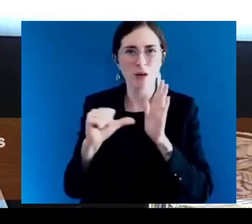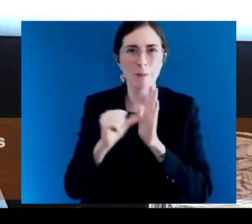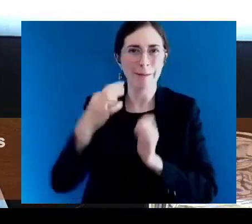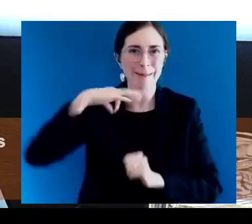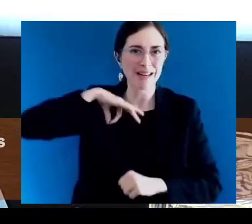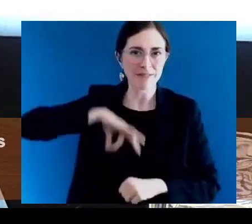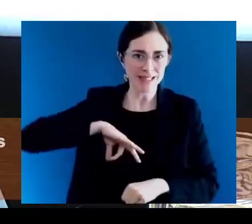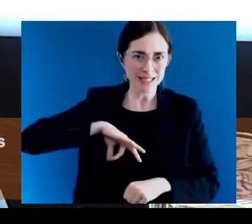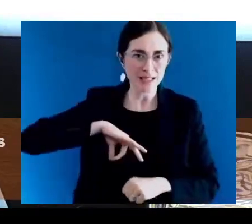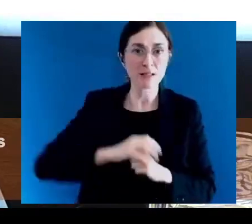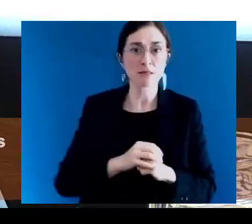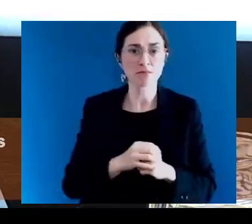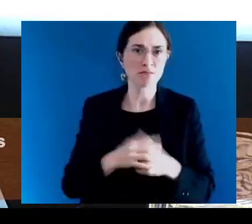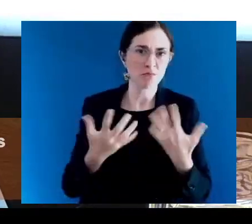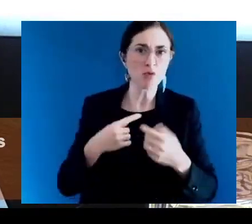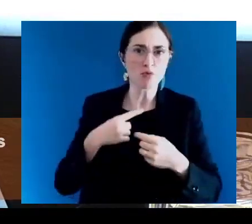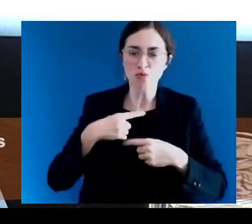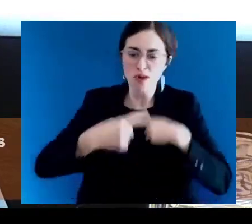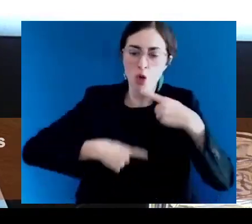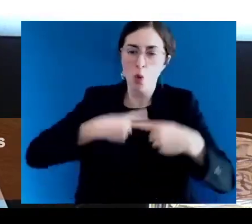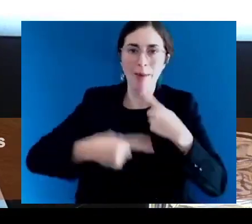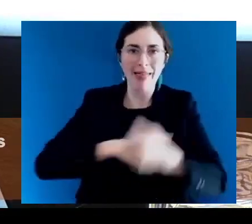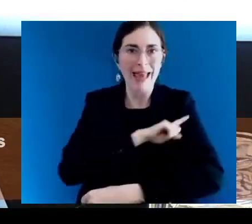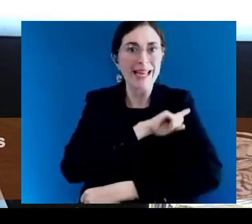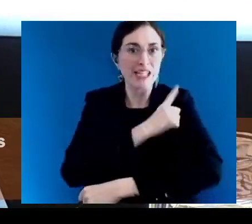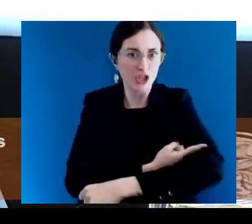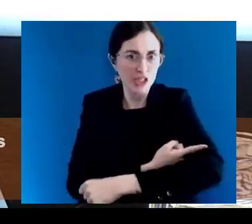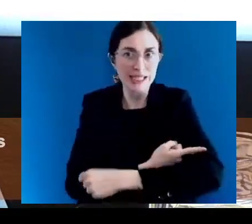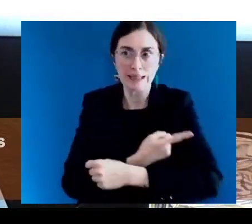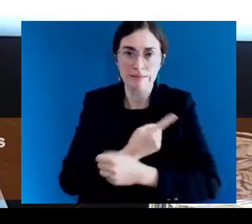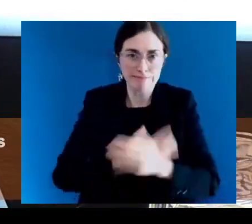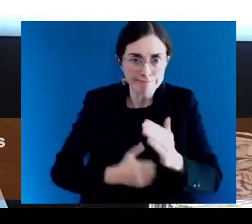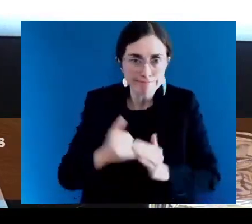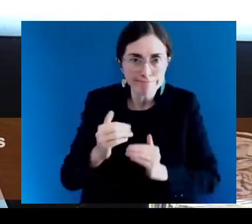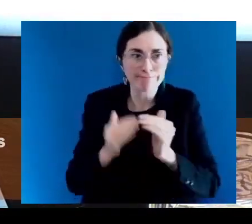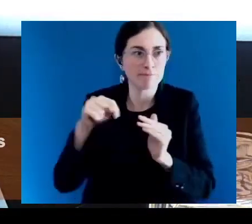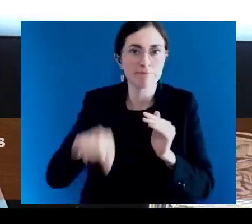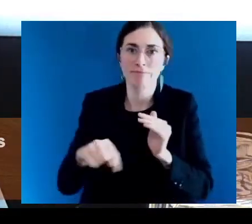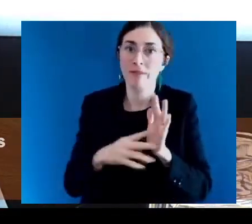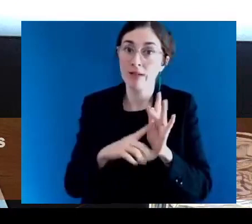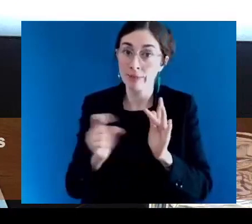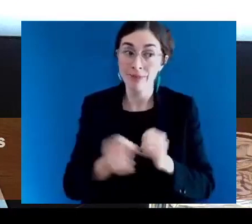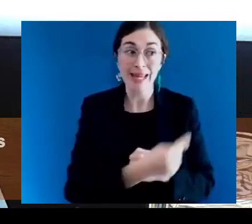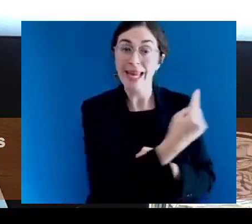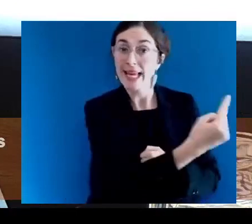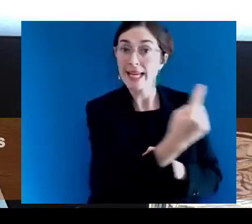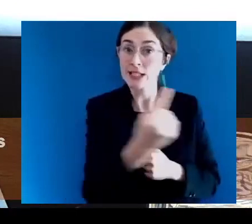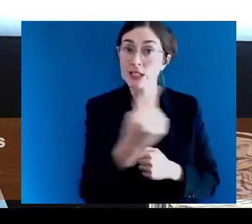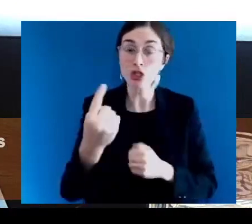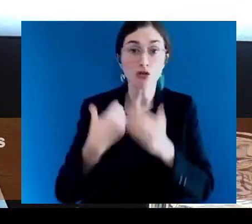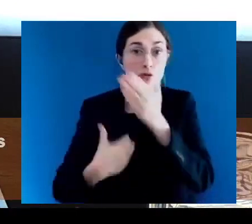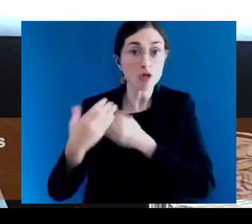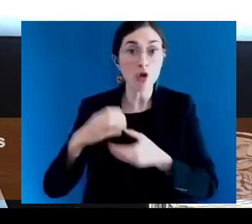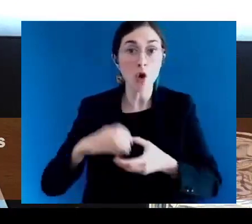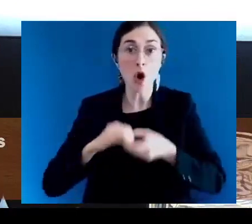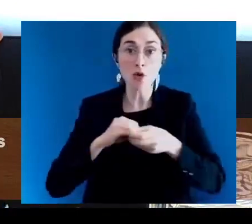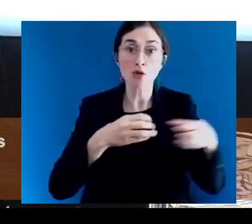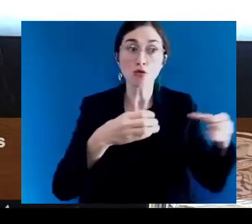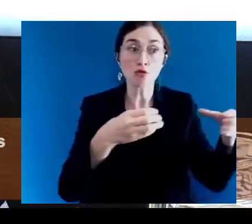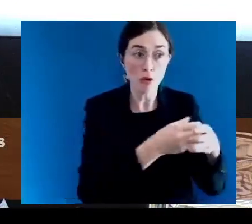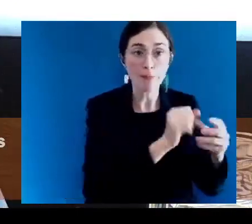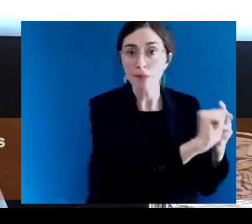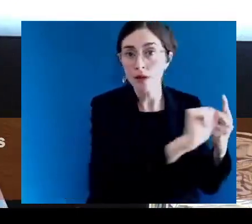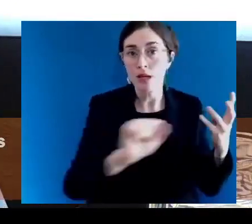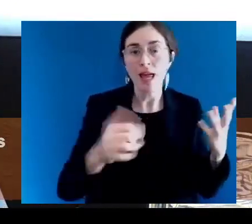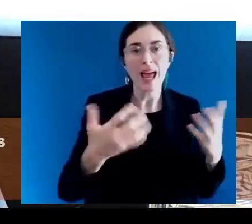from renewable energy bill that needs to happen in Victoria. And each traditional owner group would have their own